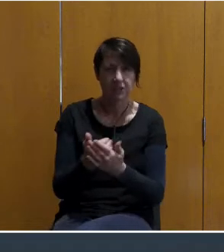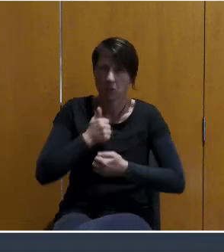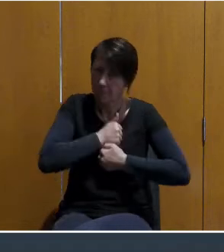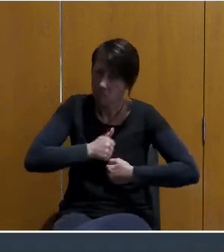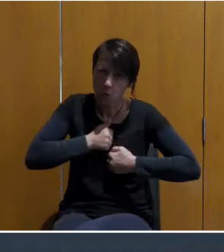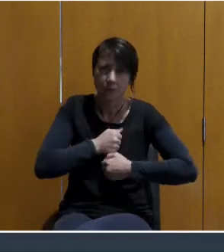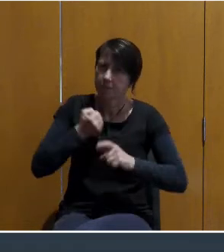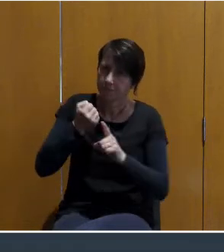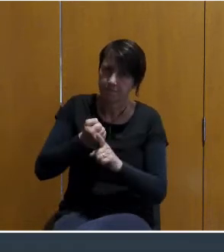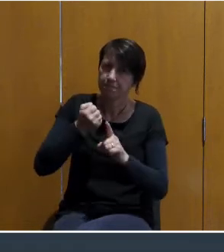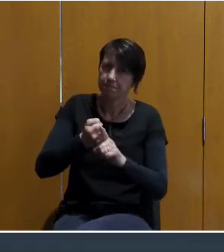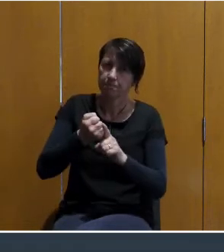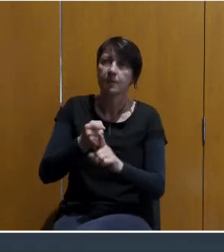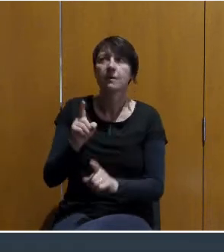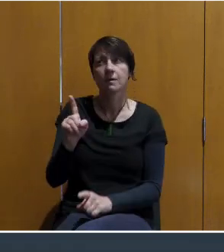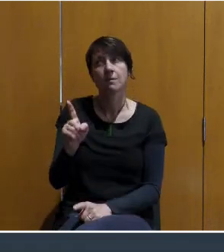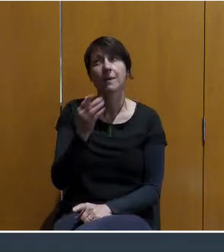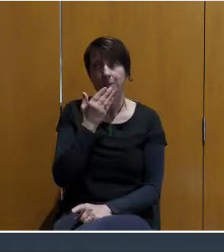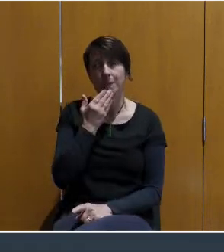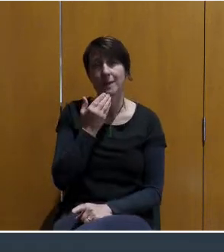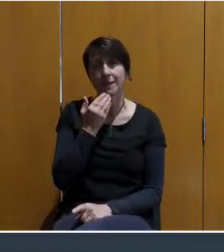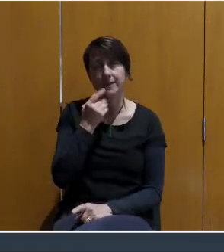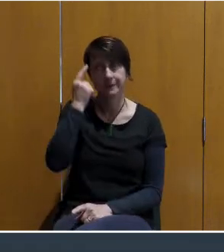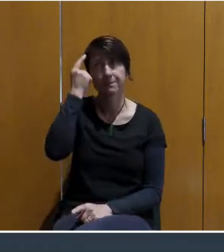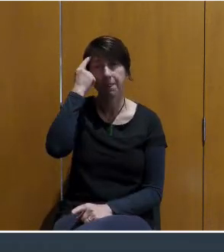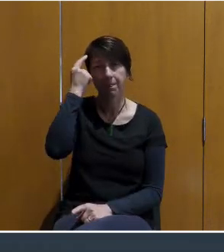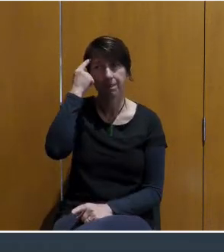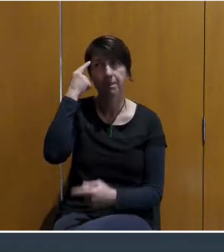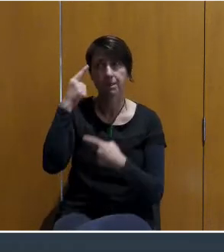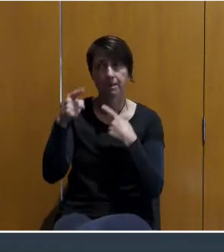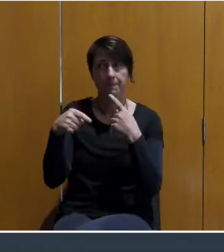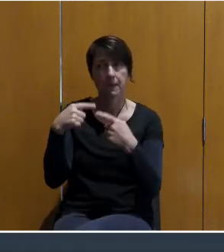but please just consider